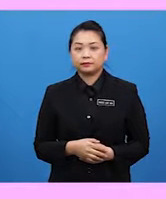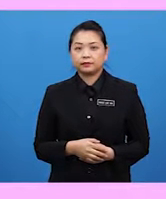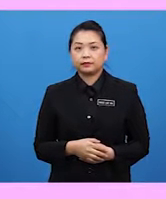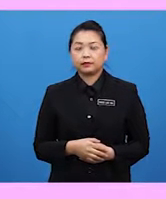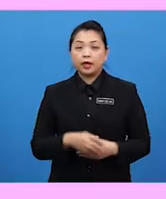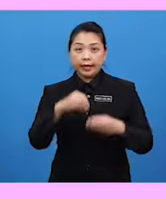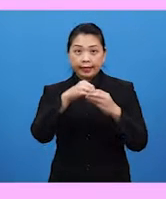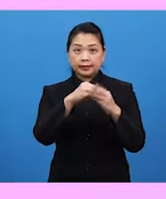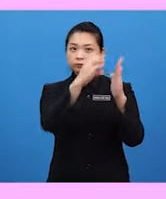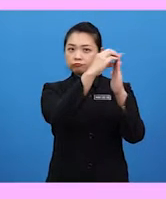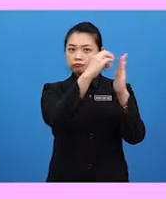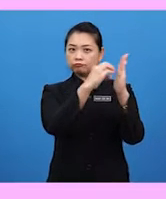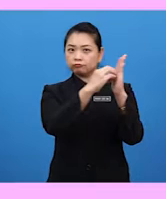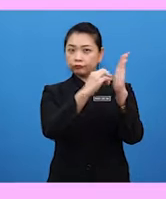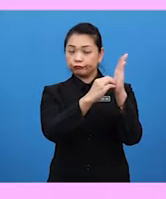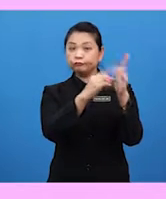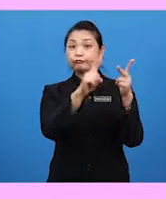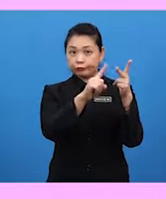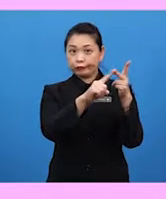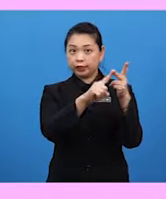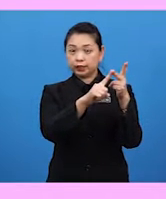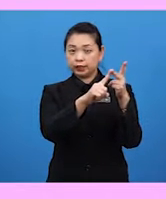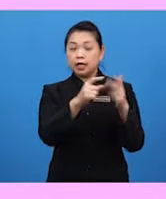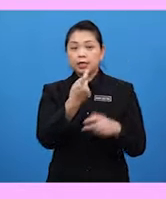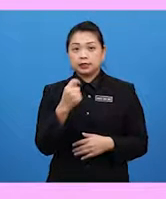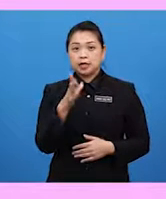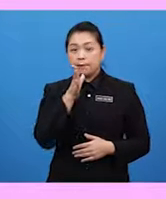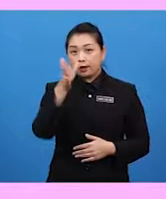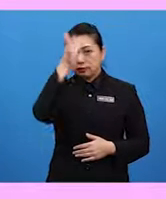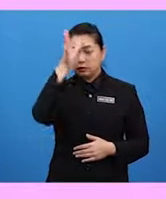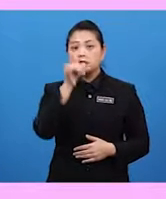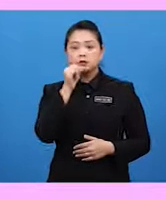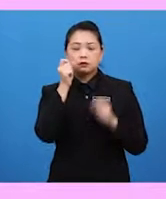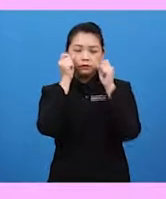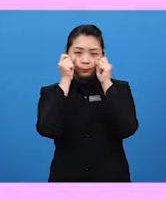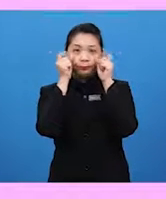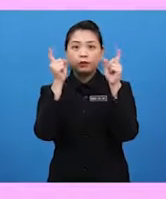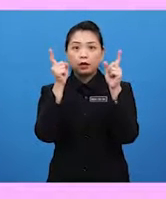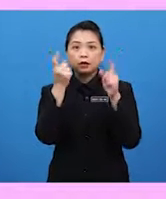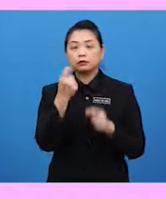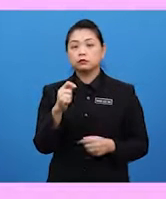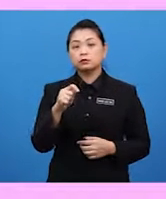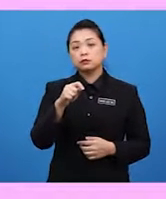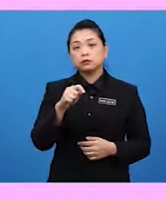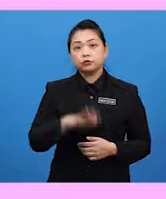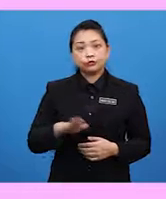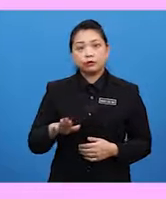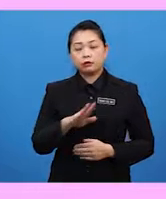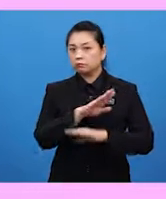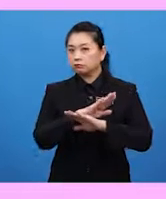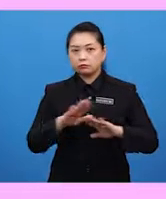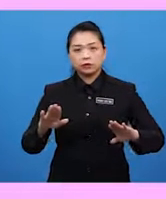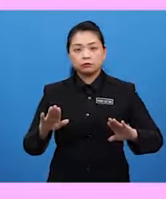In the next stanza, or stanza 3, the parent is surprised that the child did not drop his school books as